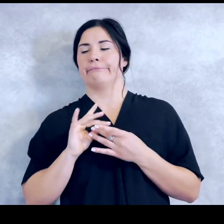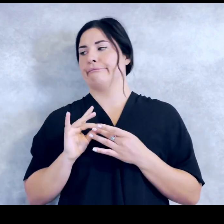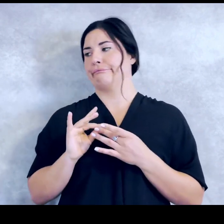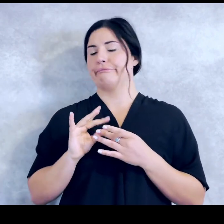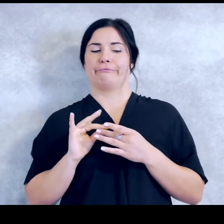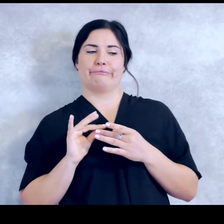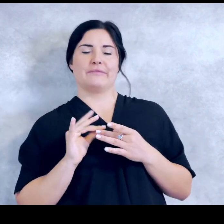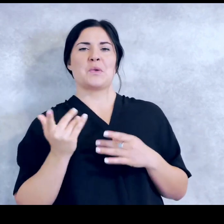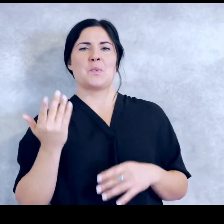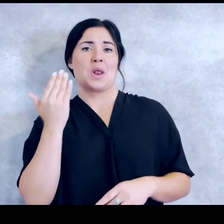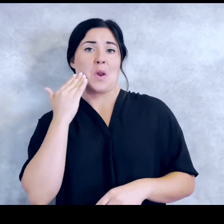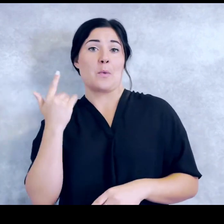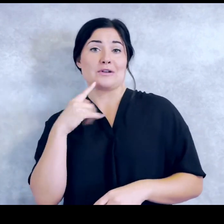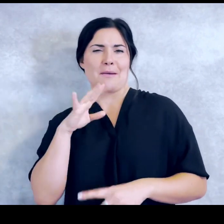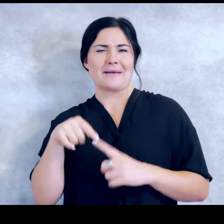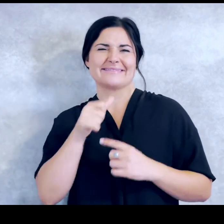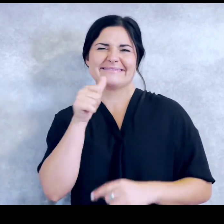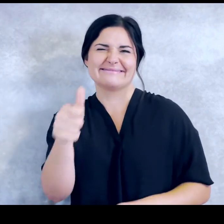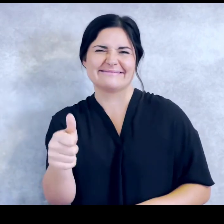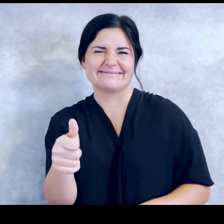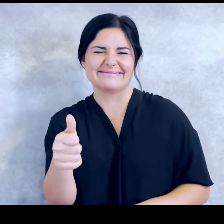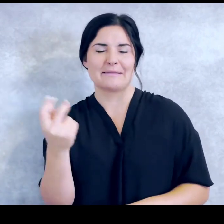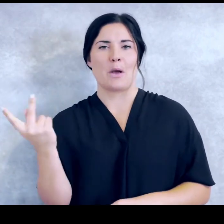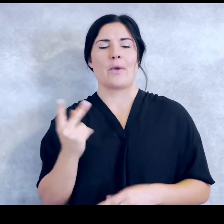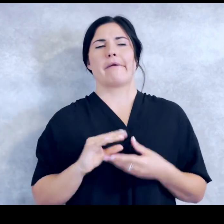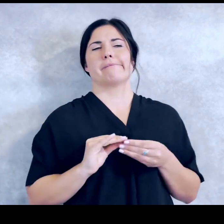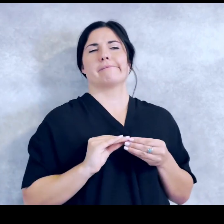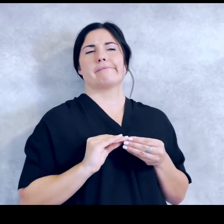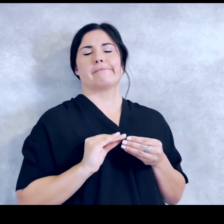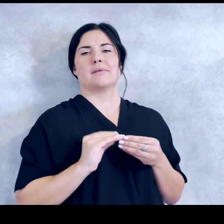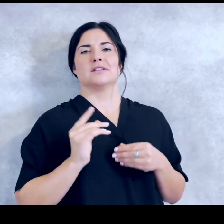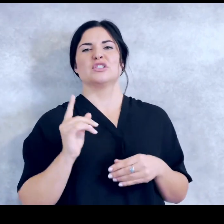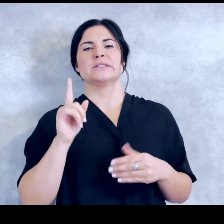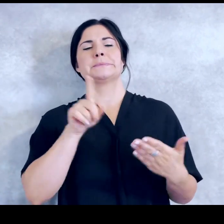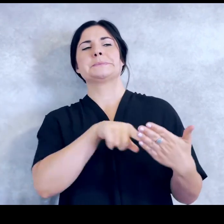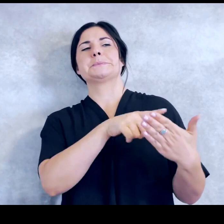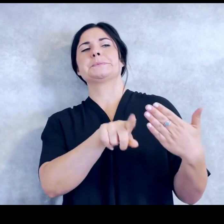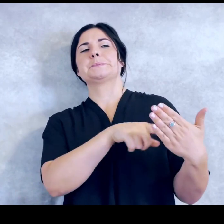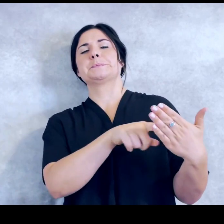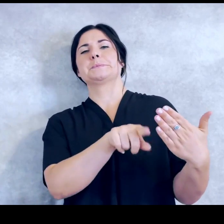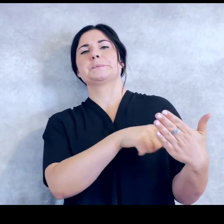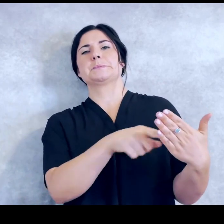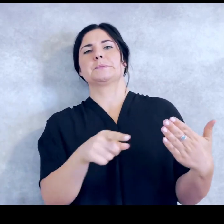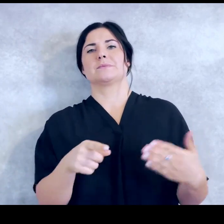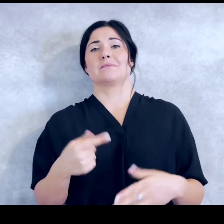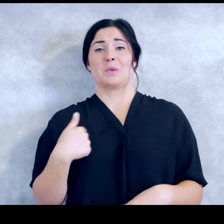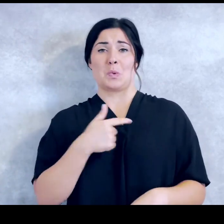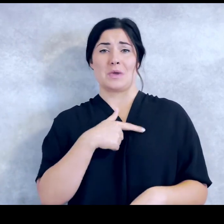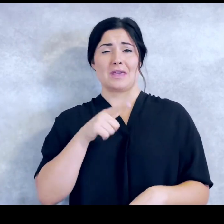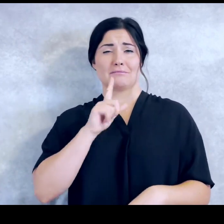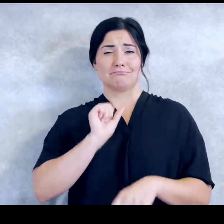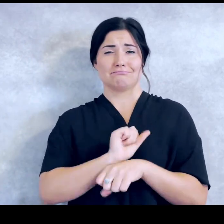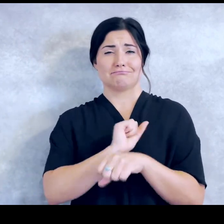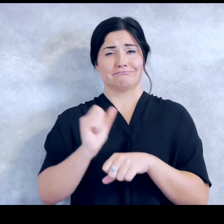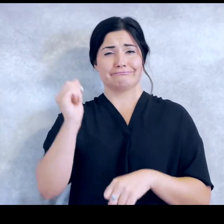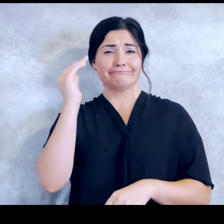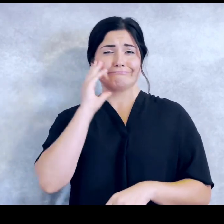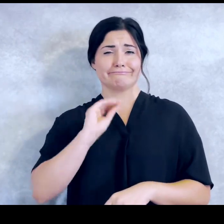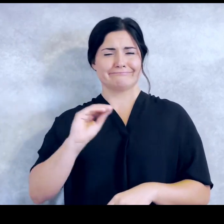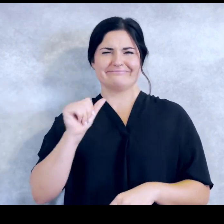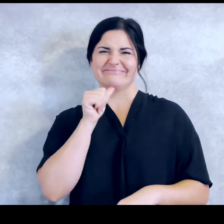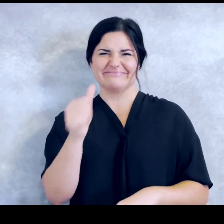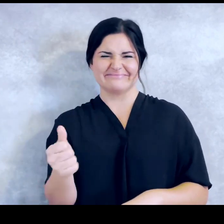it too long. And we'll just say things like, we know what we're talking about, but we're really just being critical. We're not really Iron